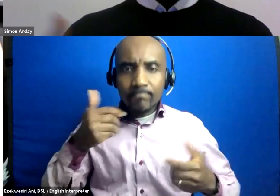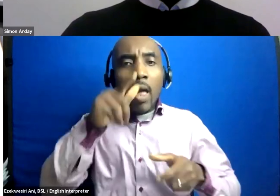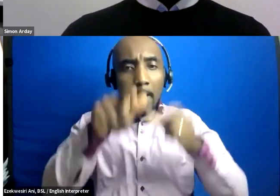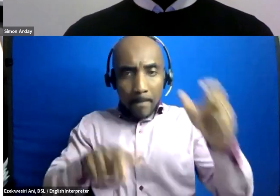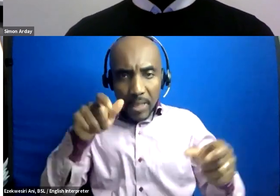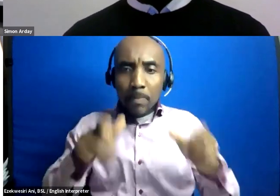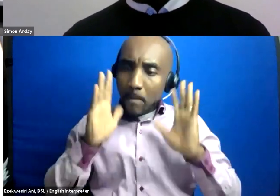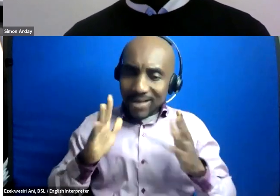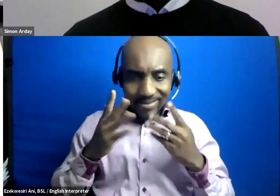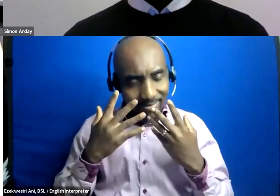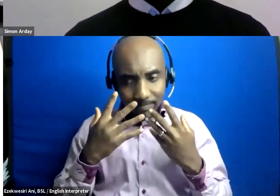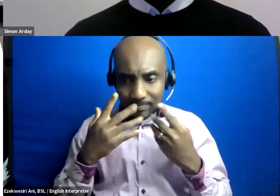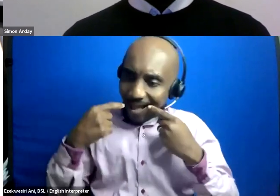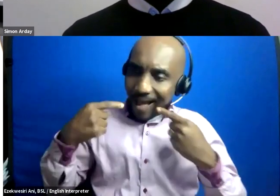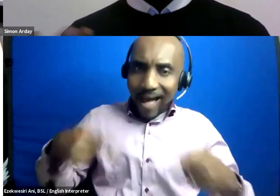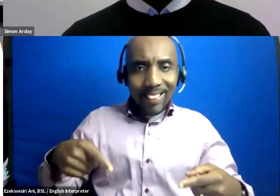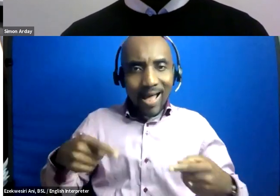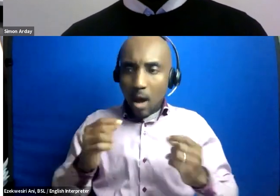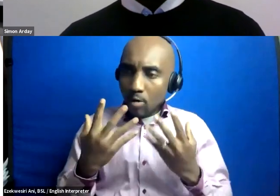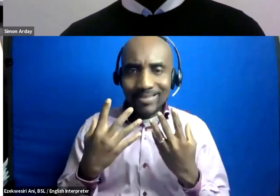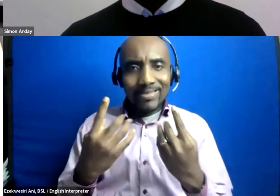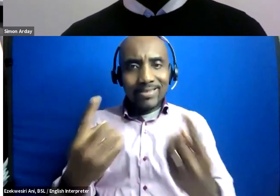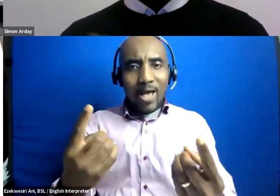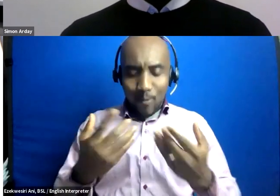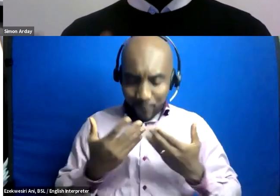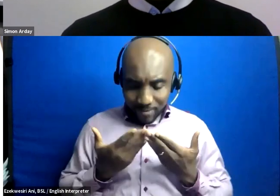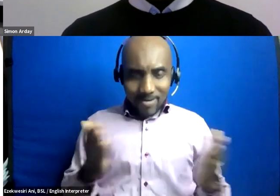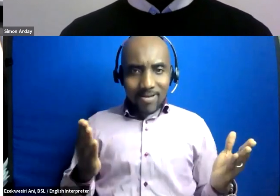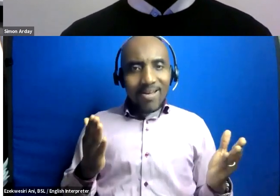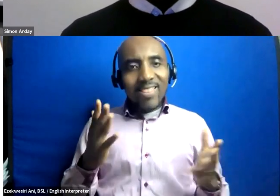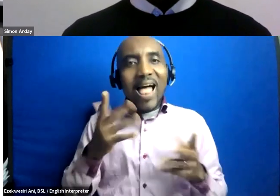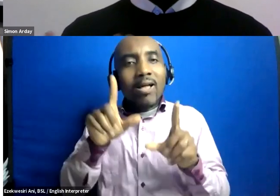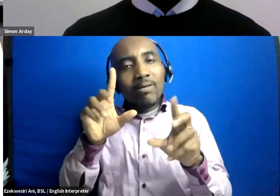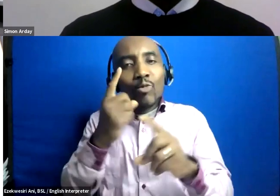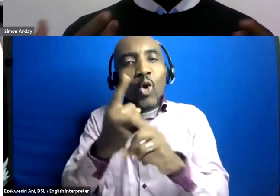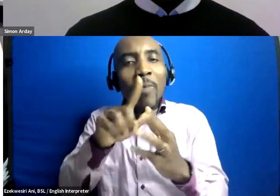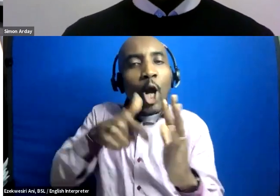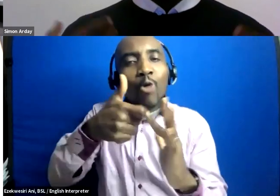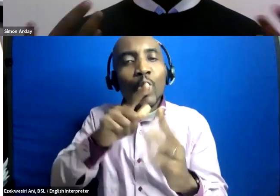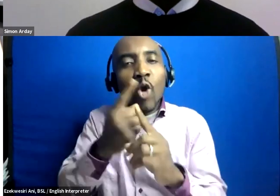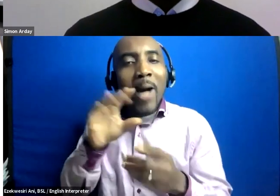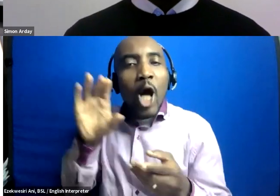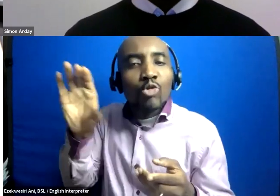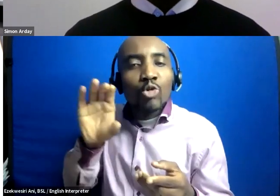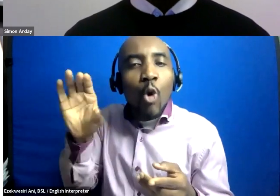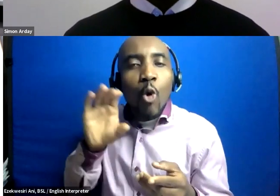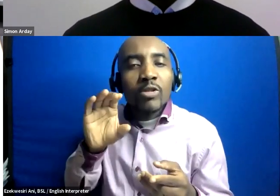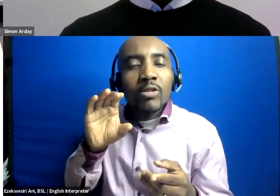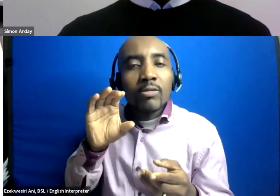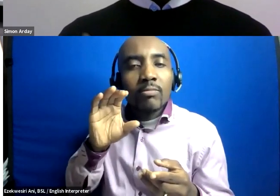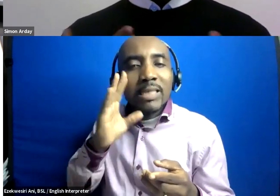self, we were talking about it, Kojo, to bring that source, like to bring the thing, the vibrancy, that richness, that